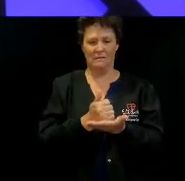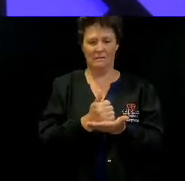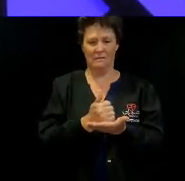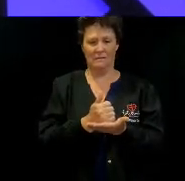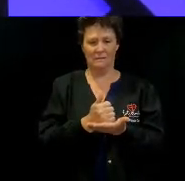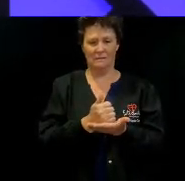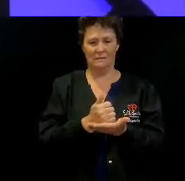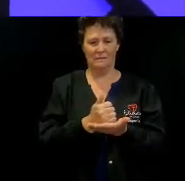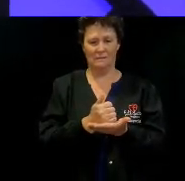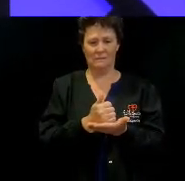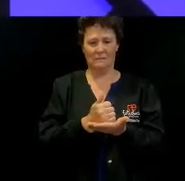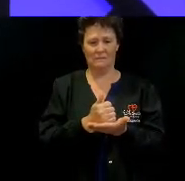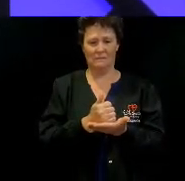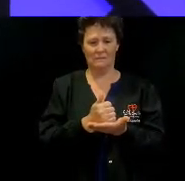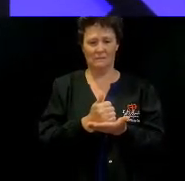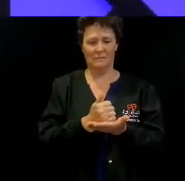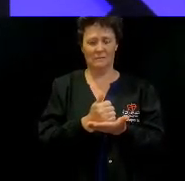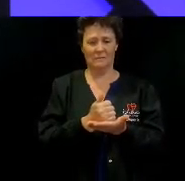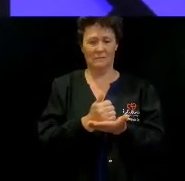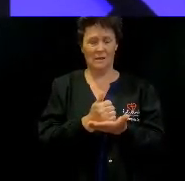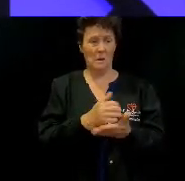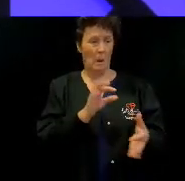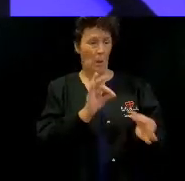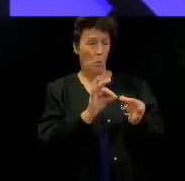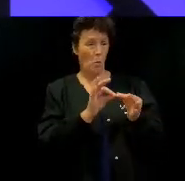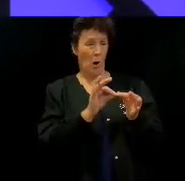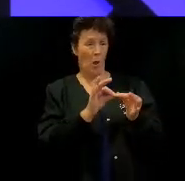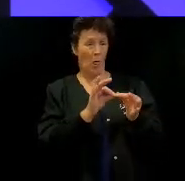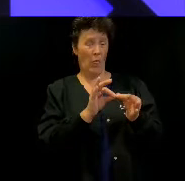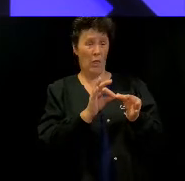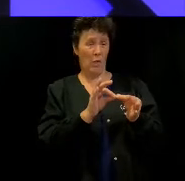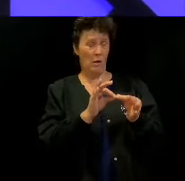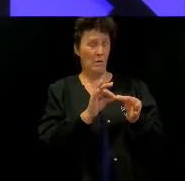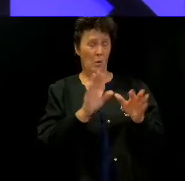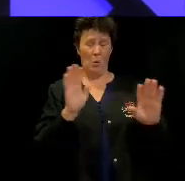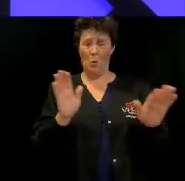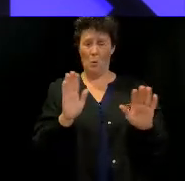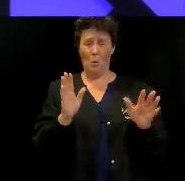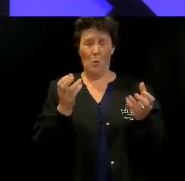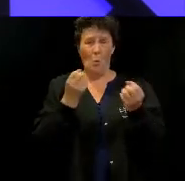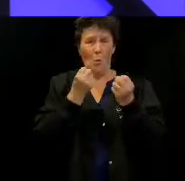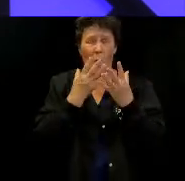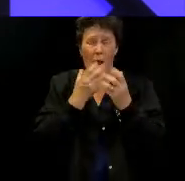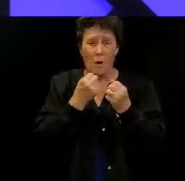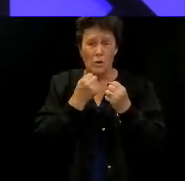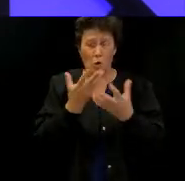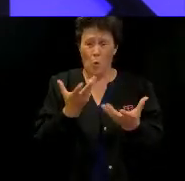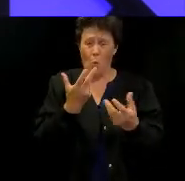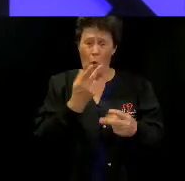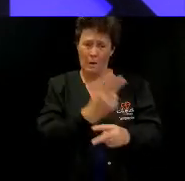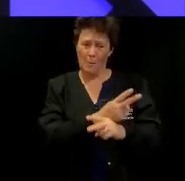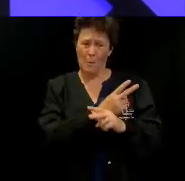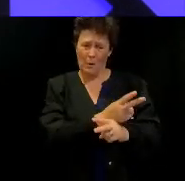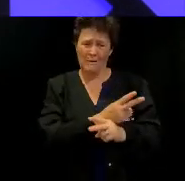When you have something valuable, you pay attention to protecting it. Faith comes by hearing, and hearing by the word of